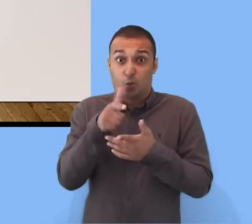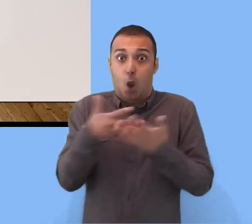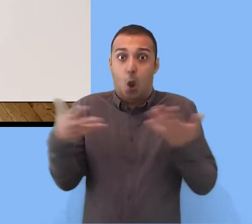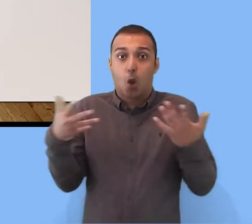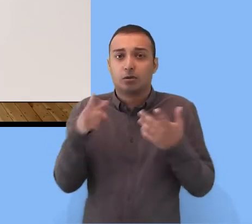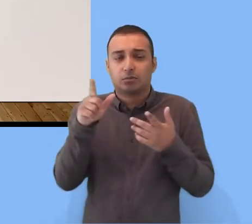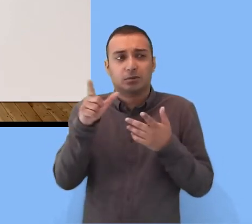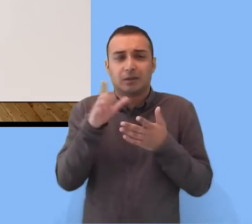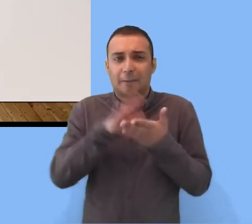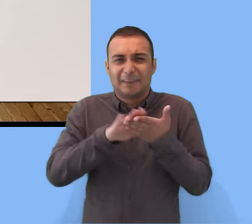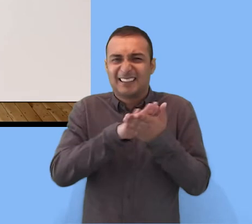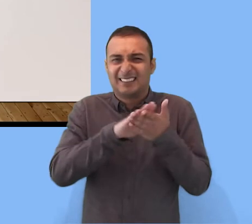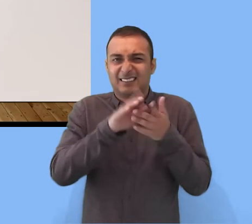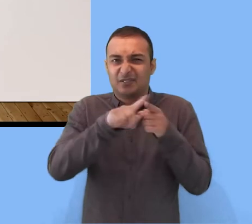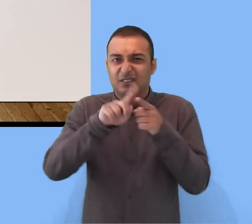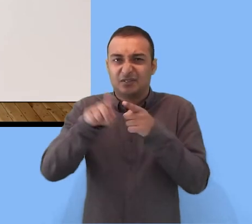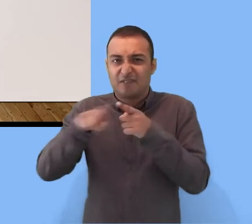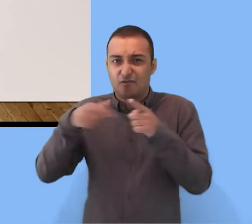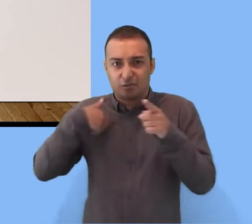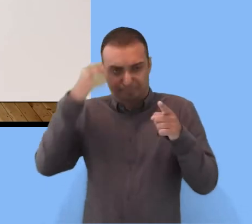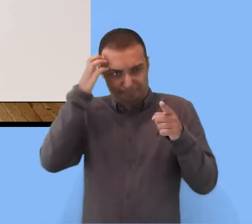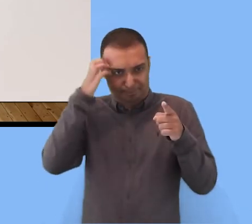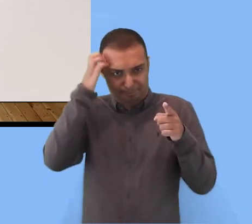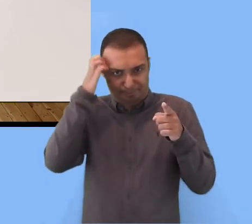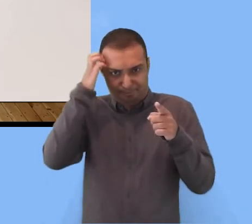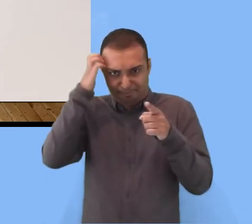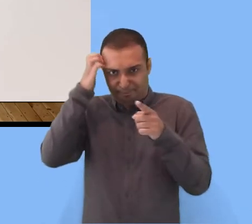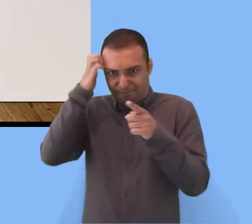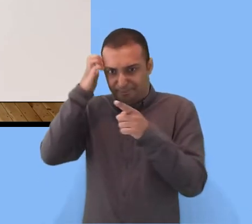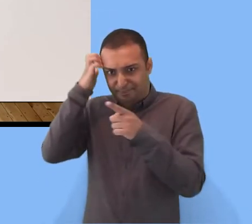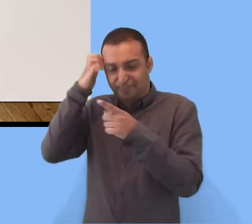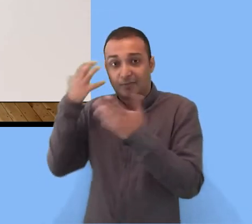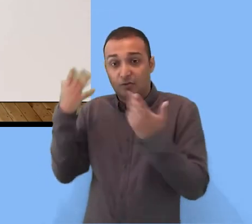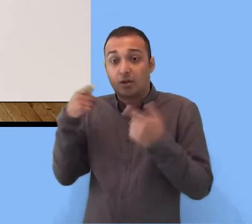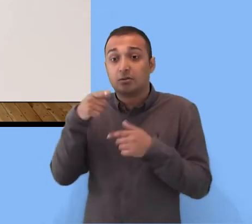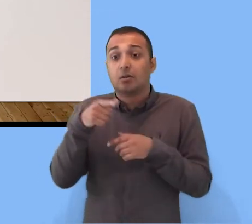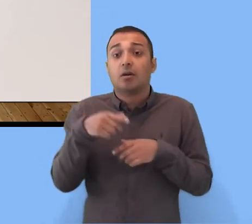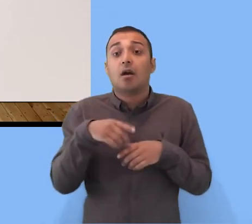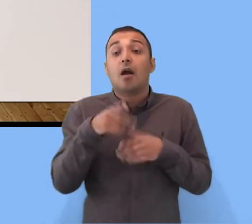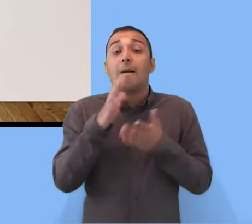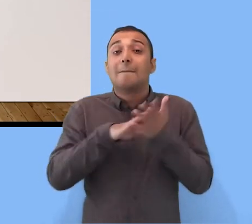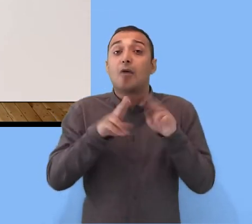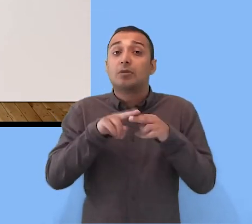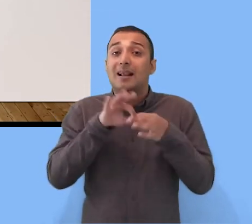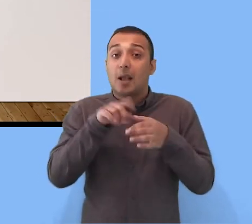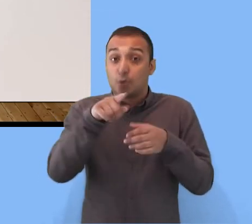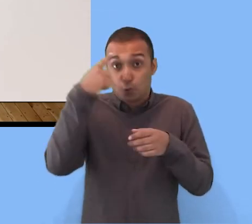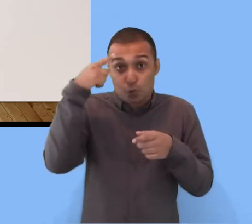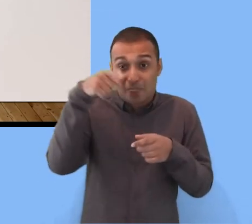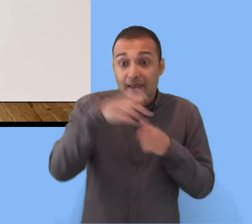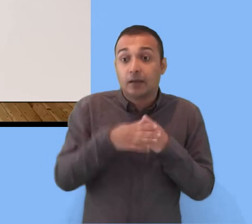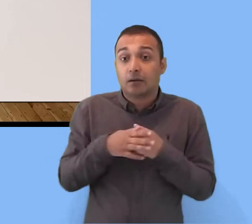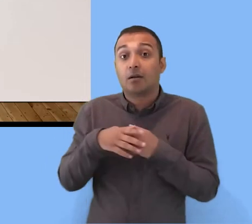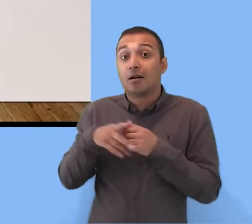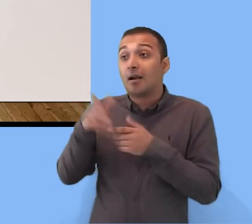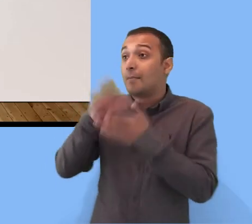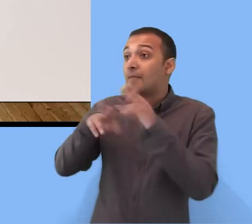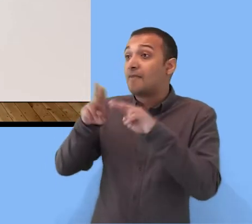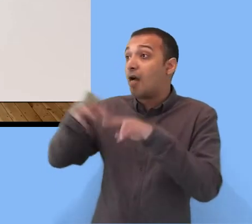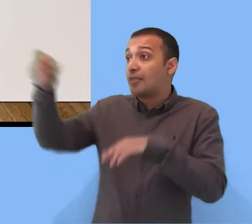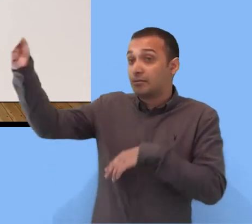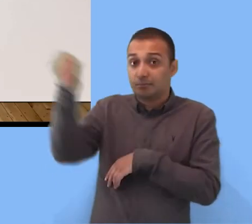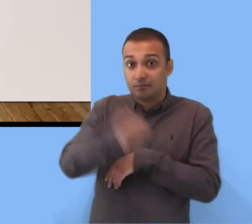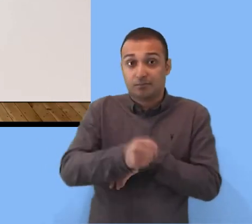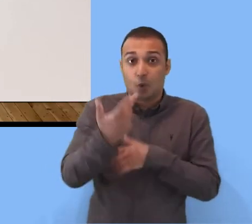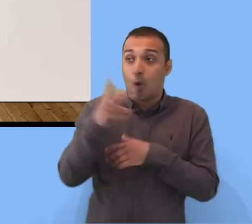engagement is not getting parents into the school and setting. It's not a bad thing to do, but it's kind of like looking up something on Wikipedia. It's